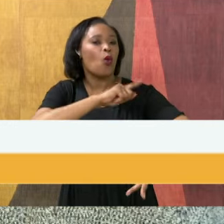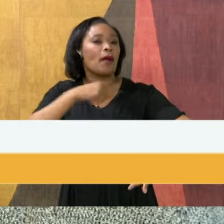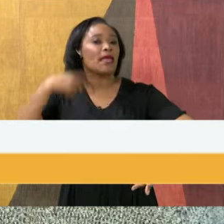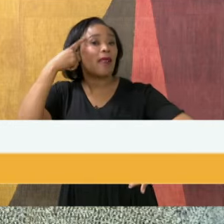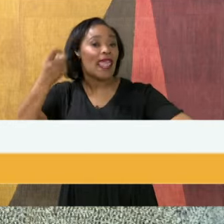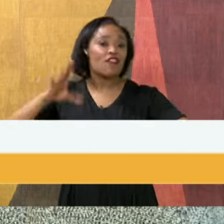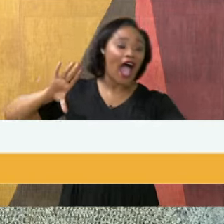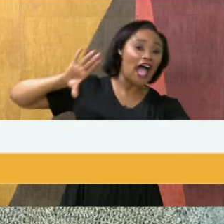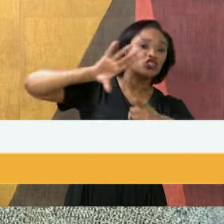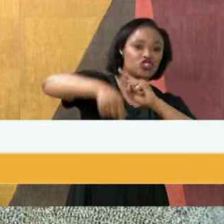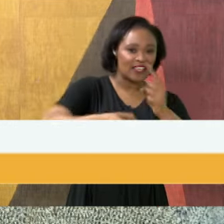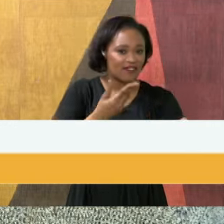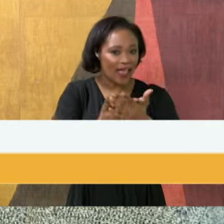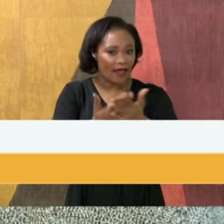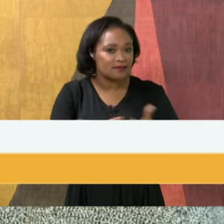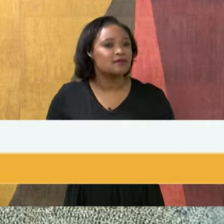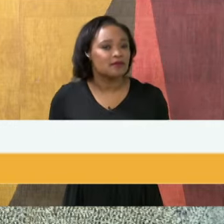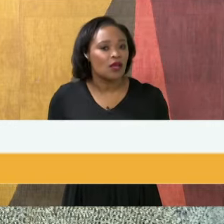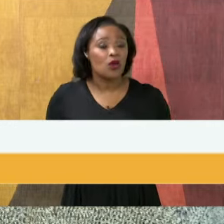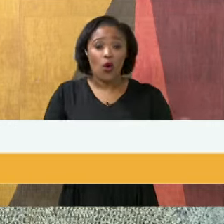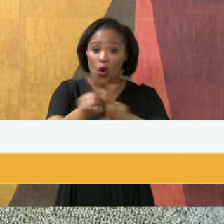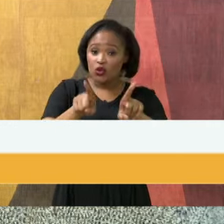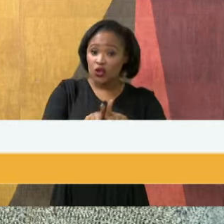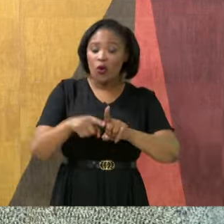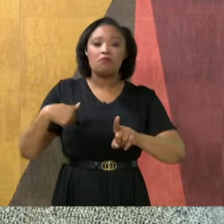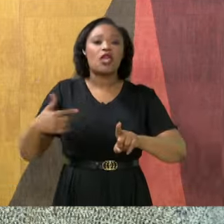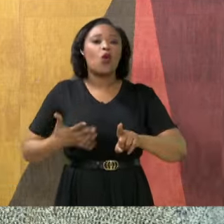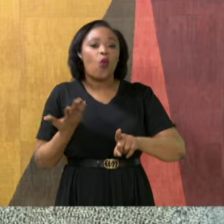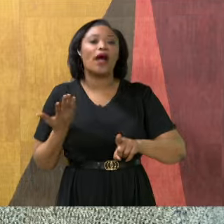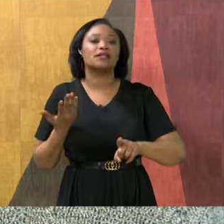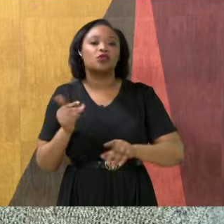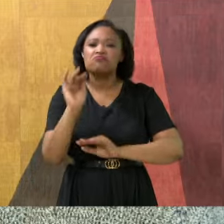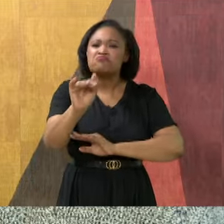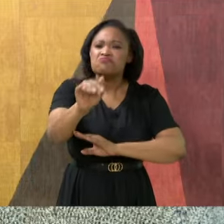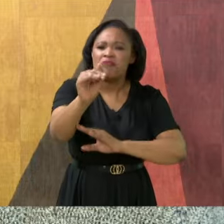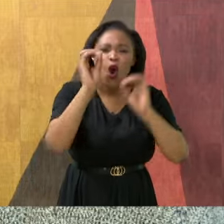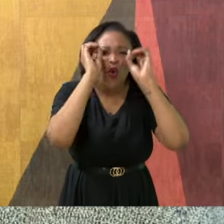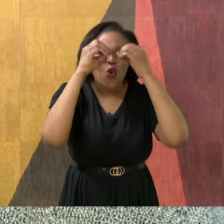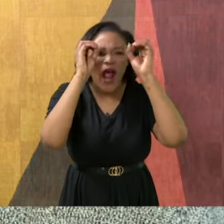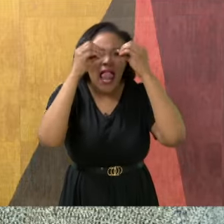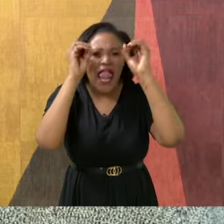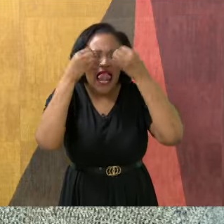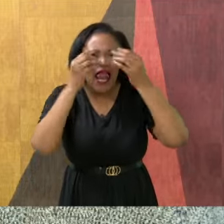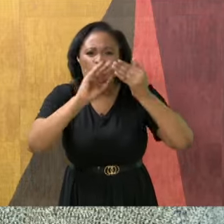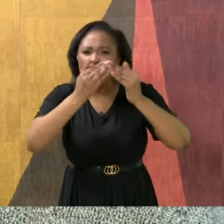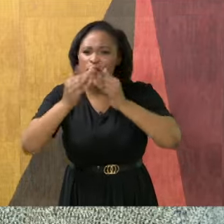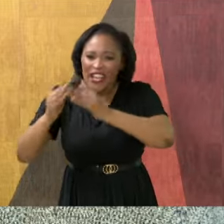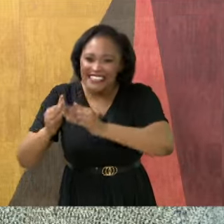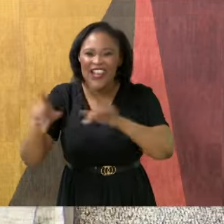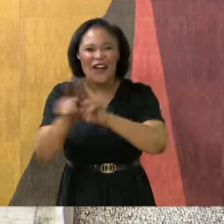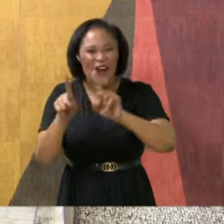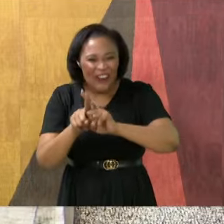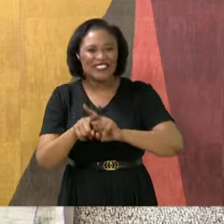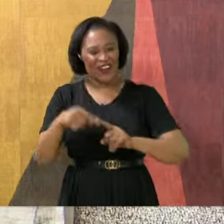is achievable. Yes. And I also would like to start reaching out to Google community, starting in Roux in my hometown.